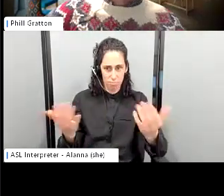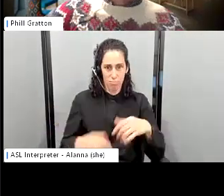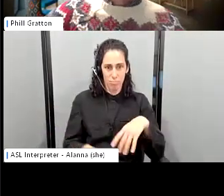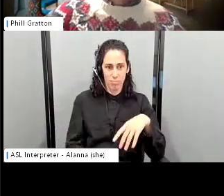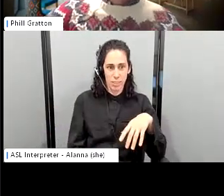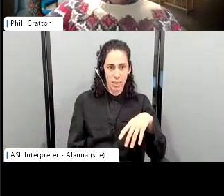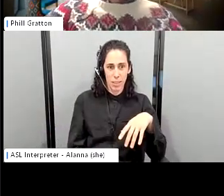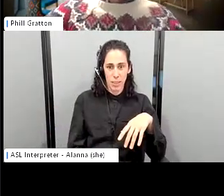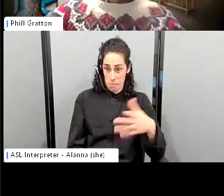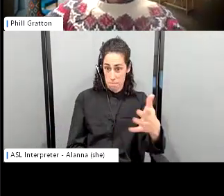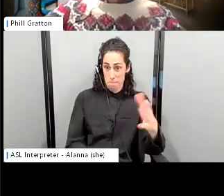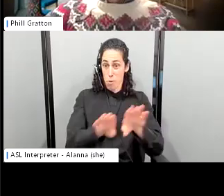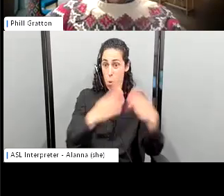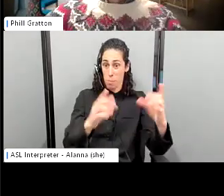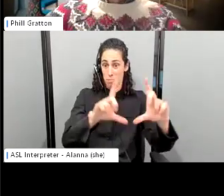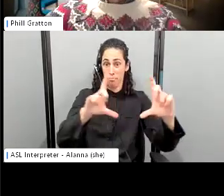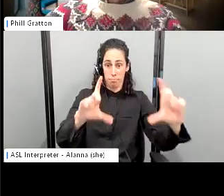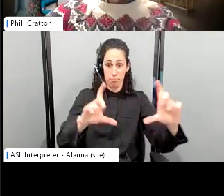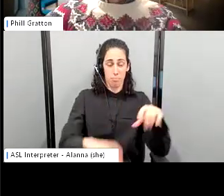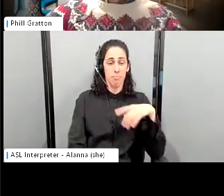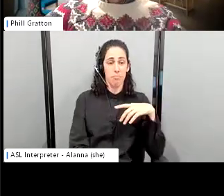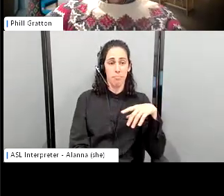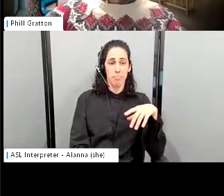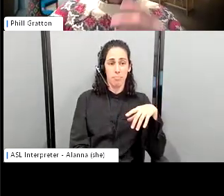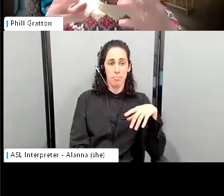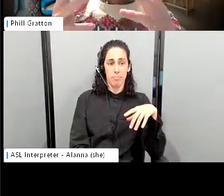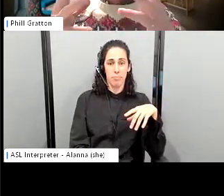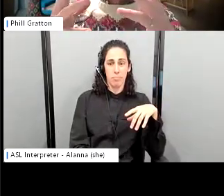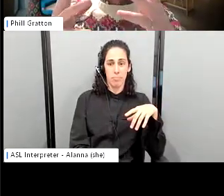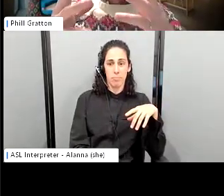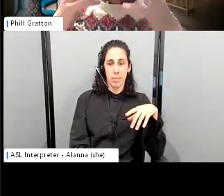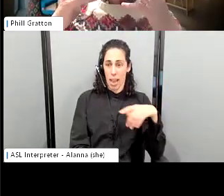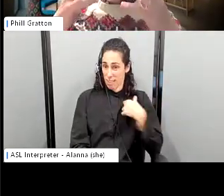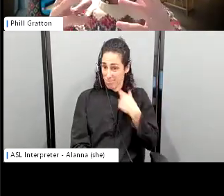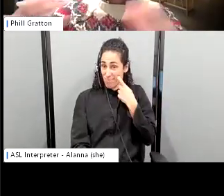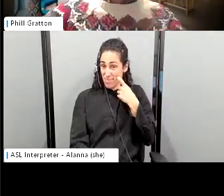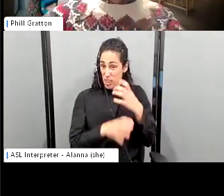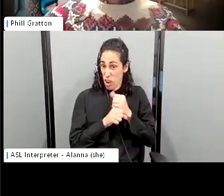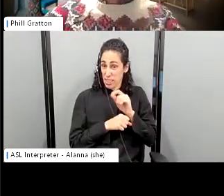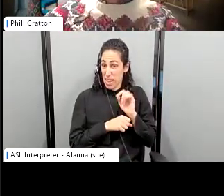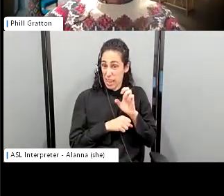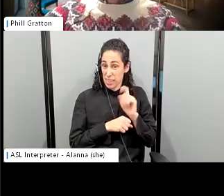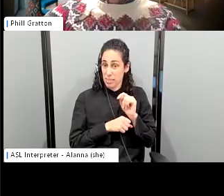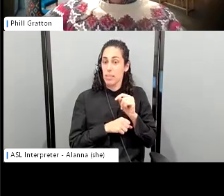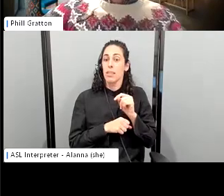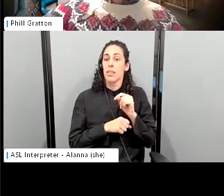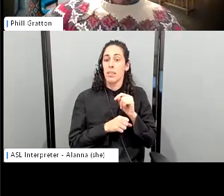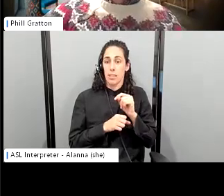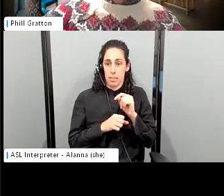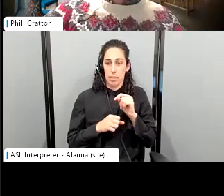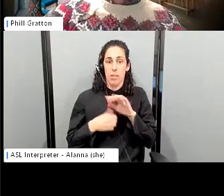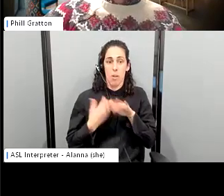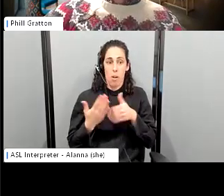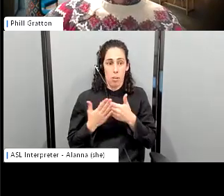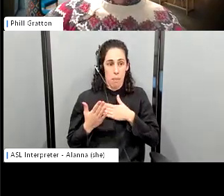ChatGPT now, which you can see, and I'll just sort of like add these. I just got a text, and I've copied the text of the message